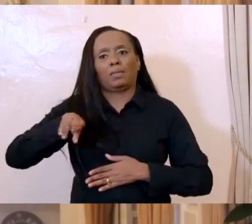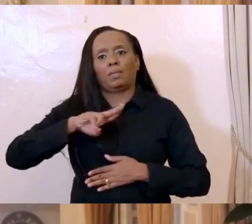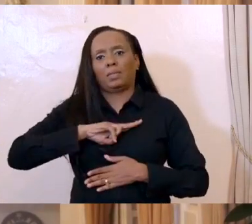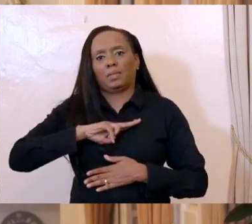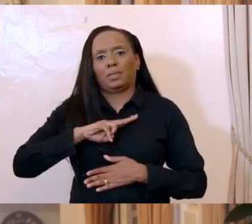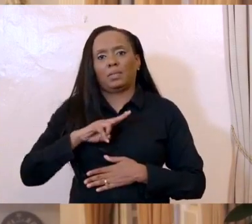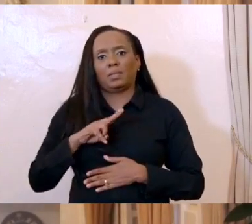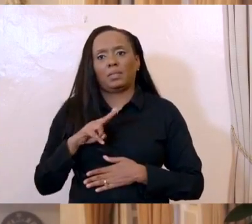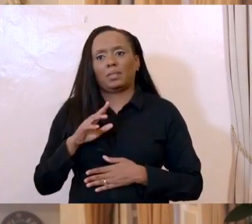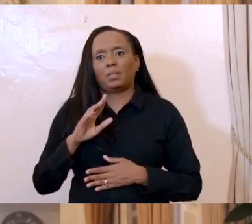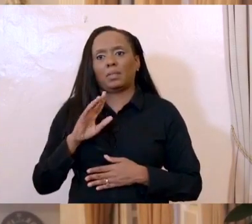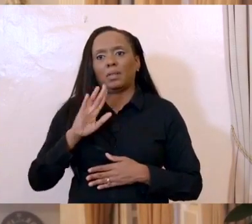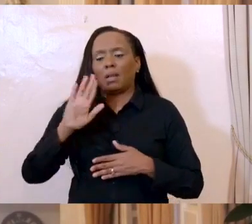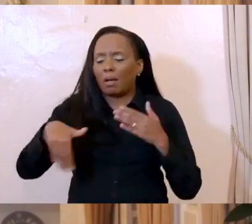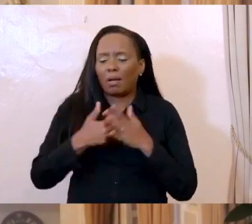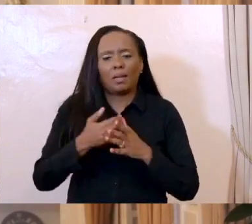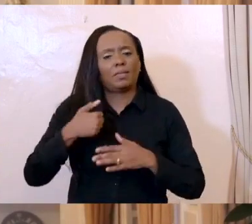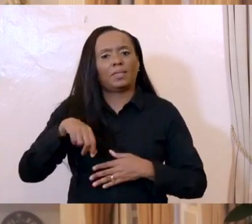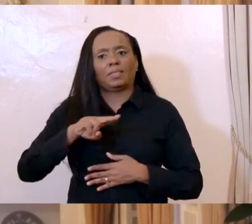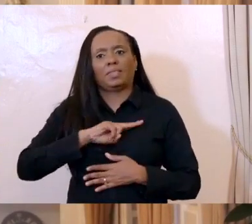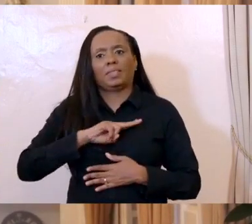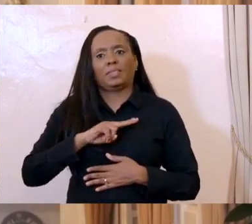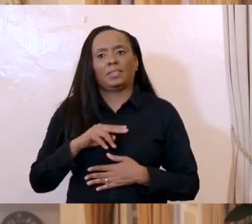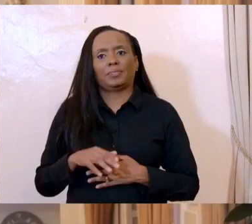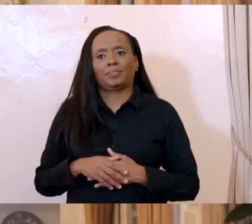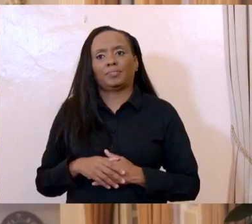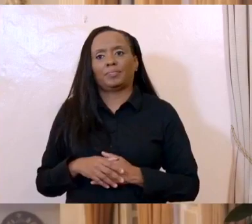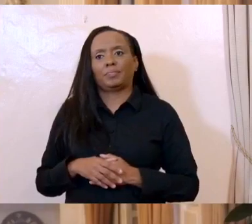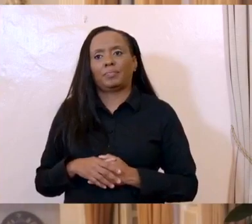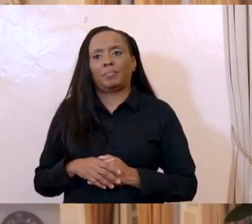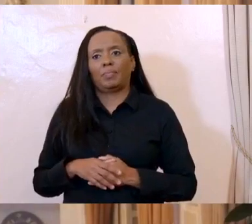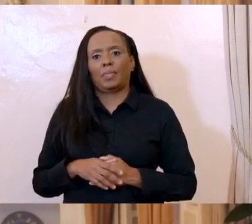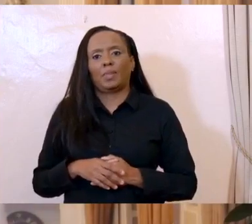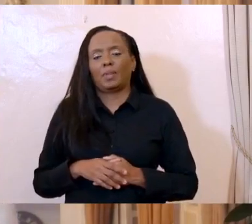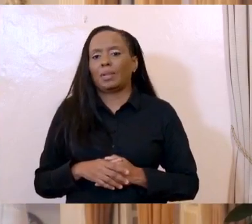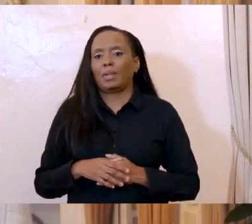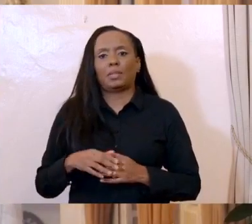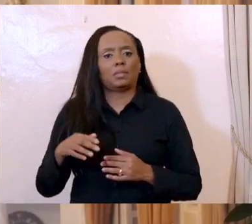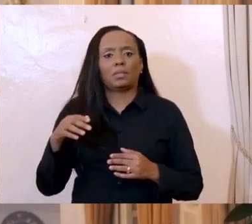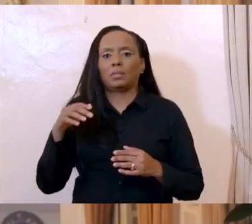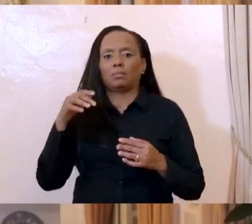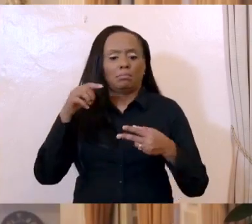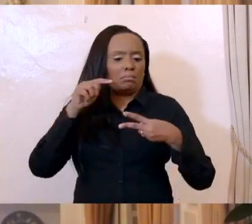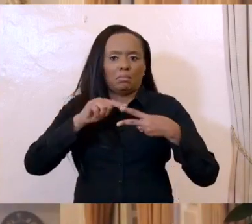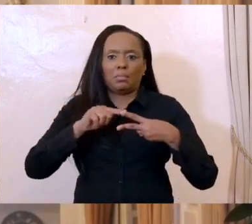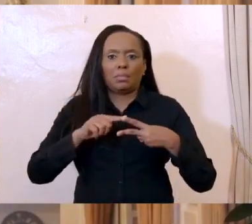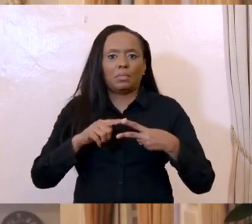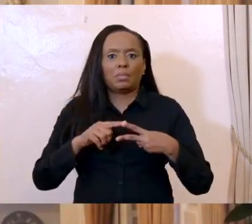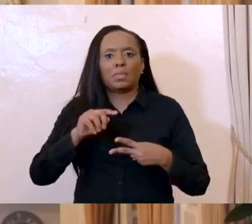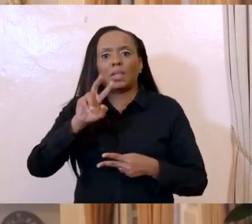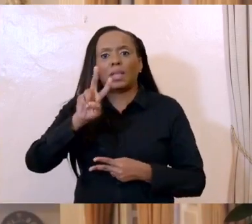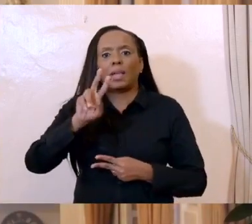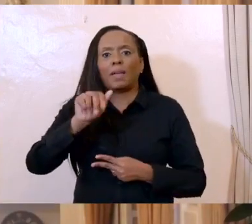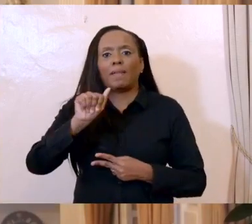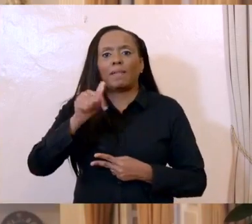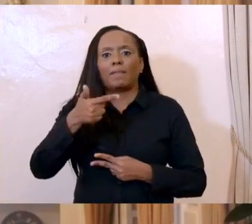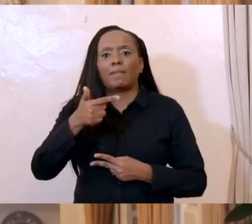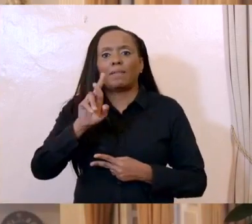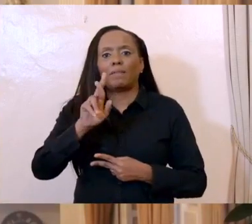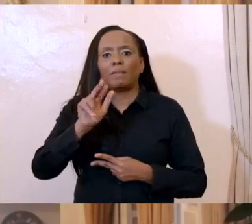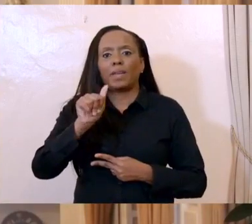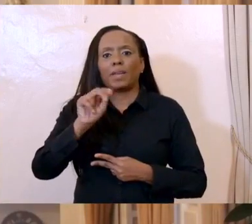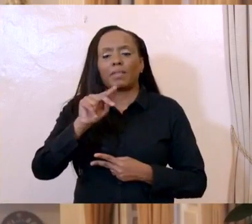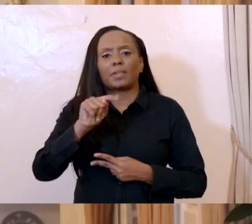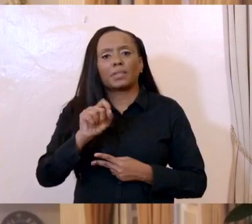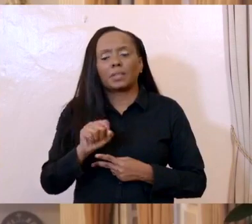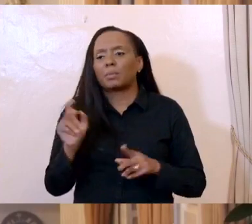the island, everyone. And that includes who you refer to as the vagrants. And